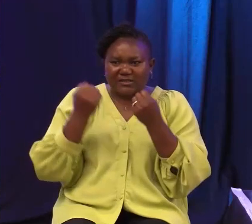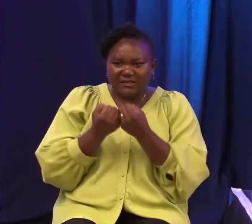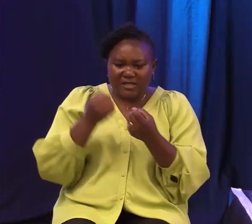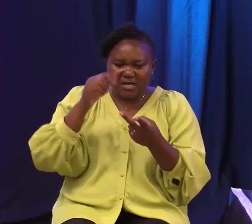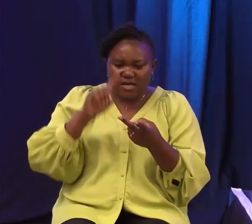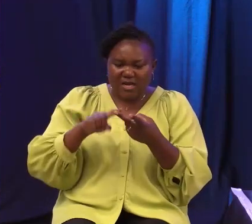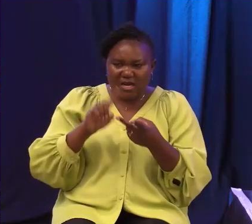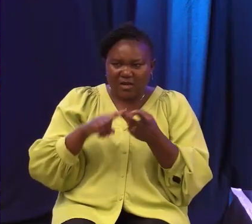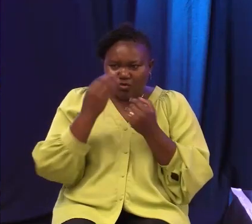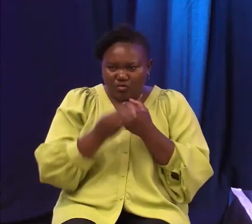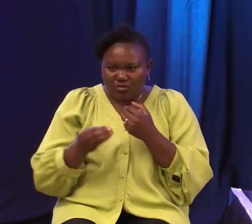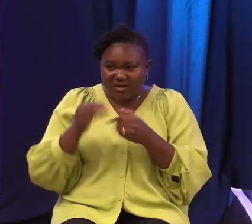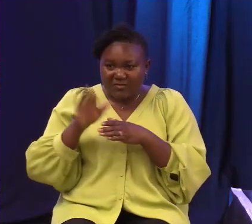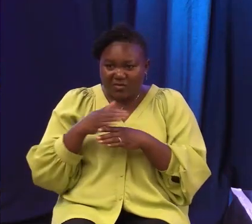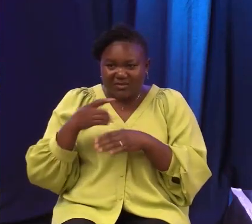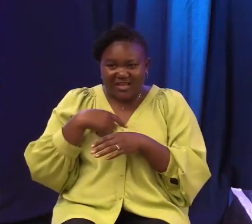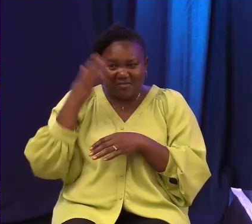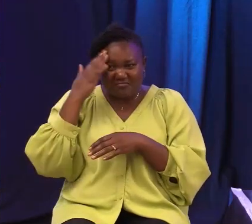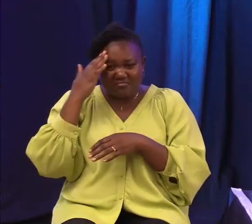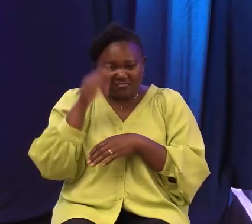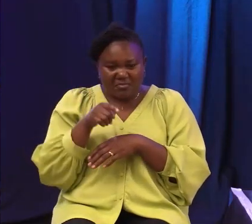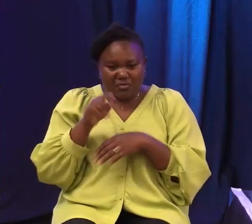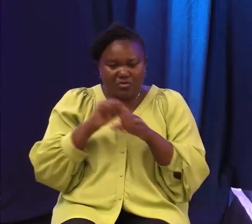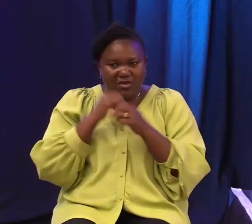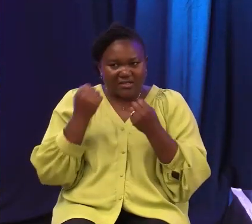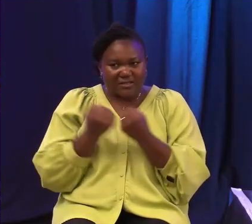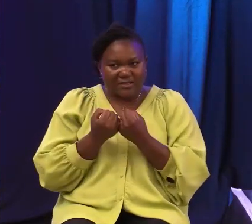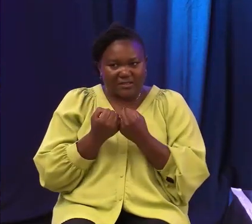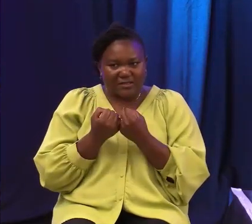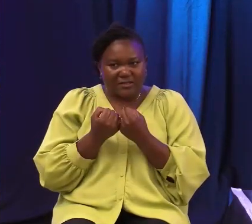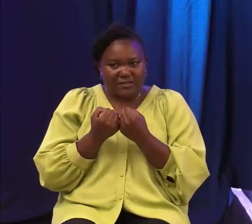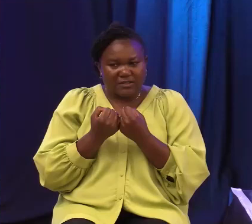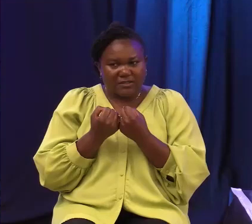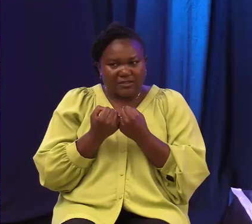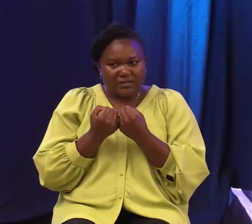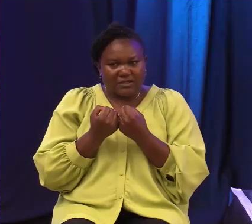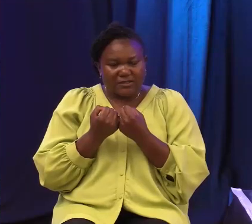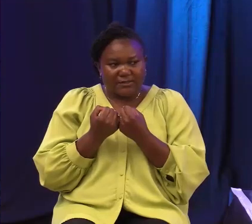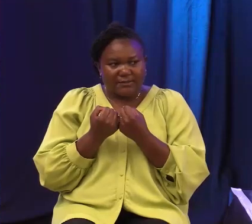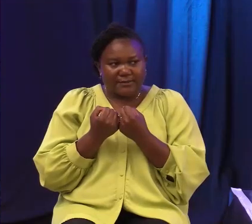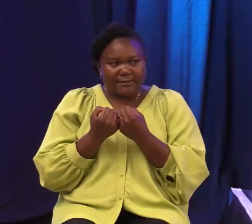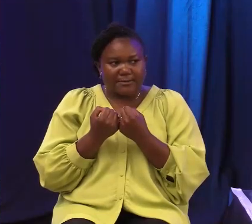children, since I noticed that the organization was referred to,